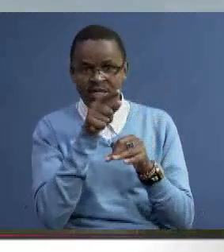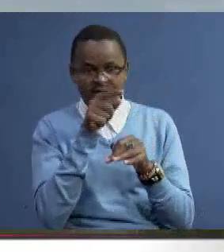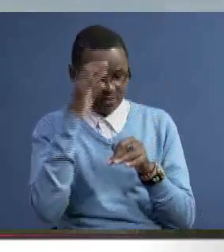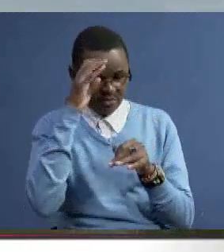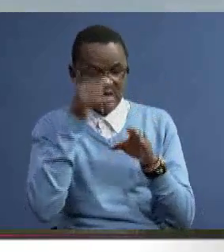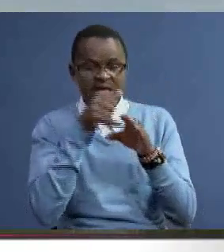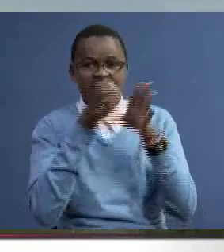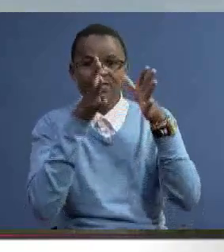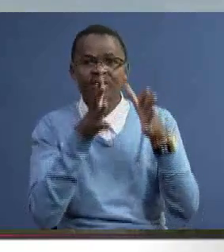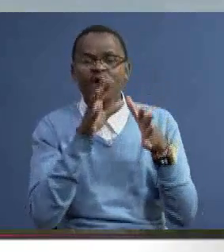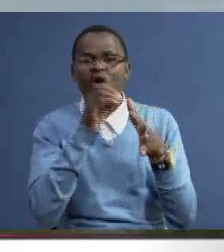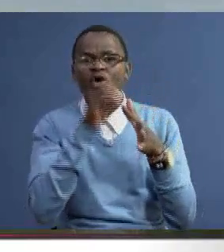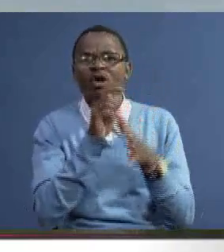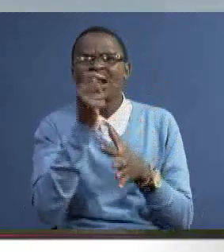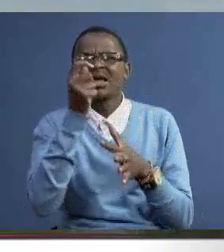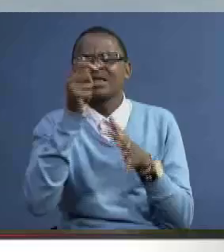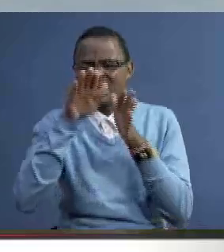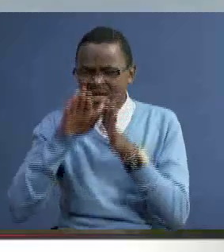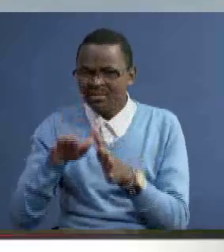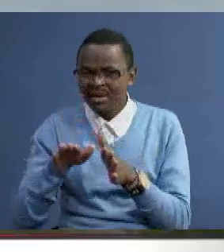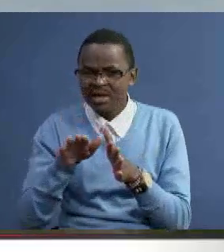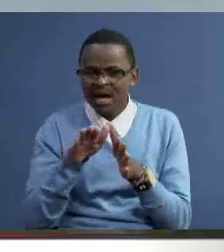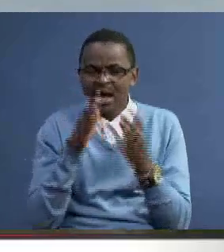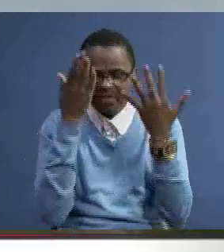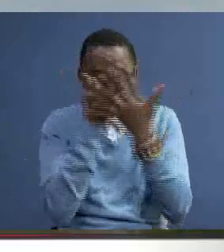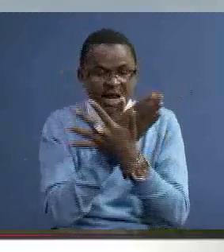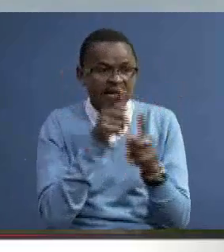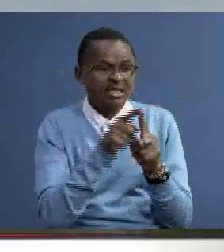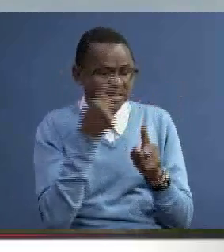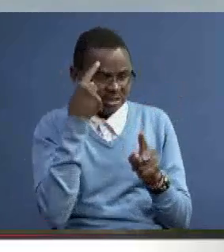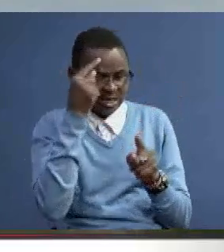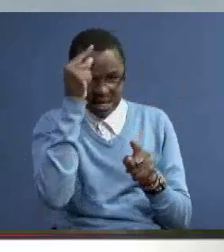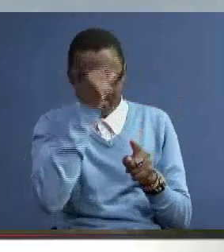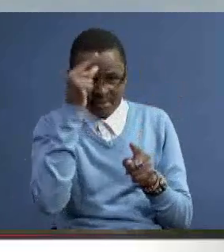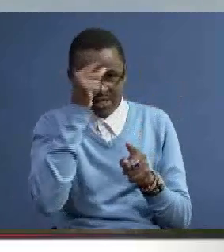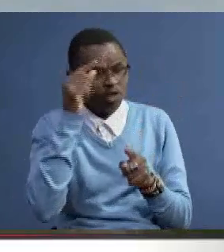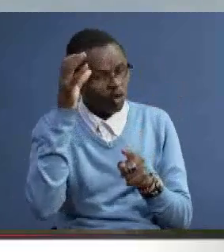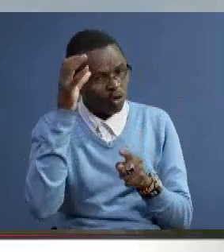Chinese investors, or will Kenyans remain at fault and them on the right as far as the government is